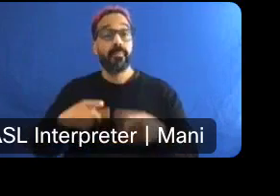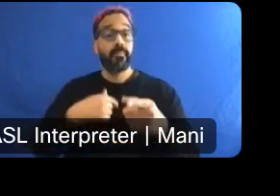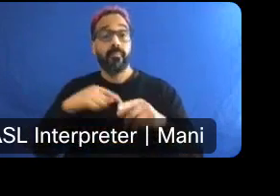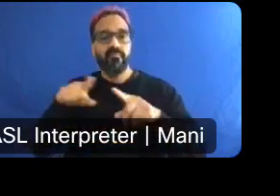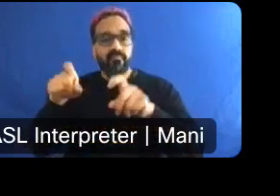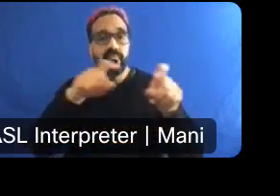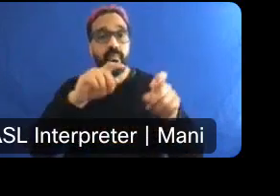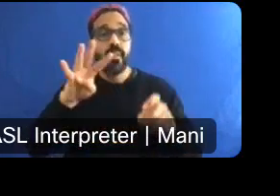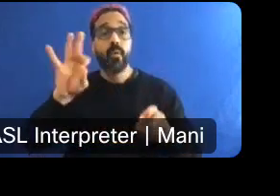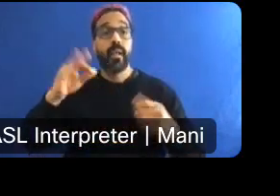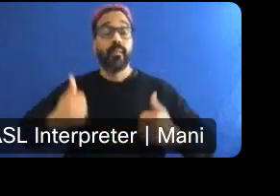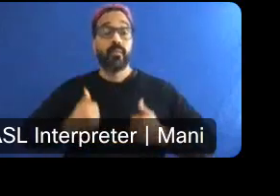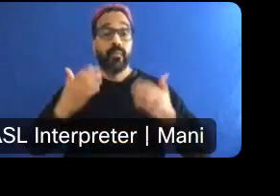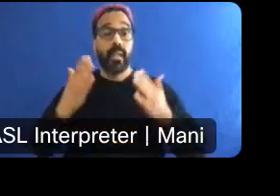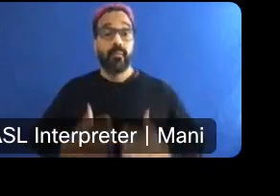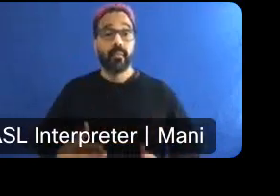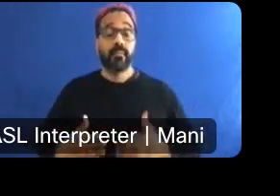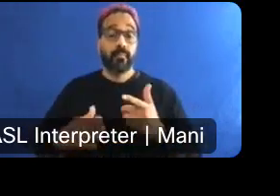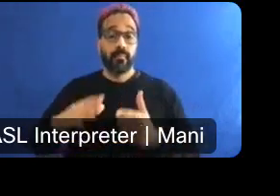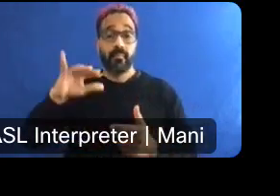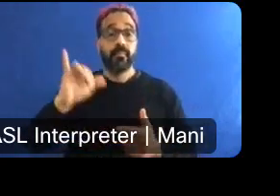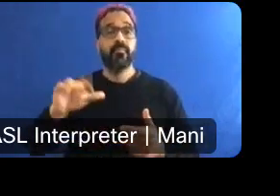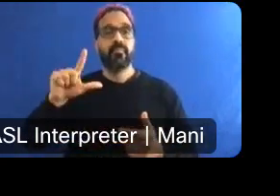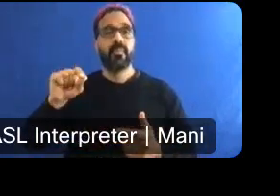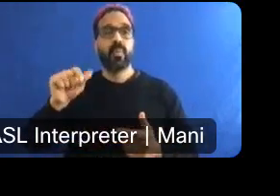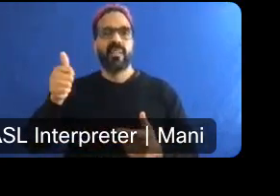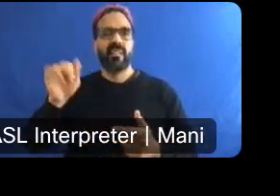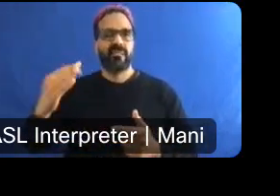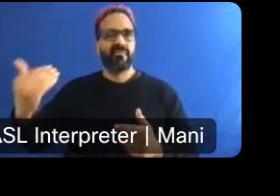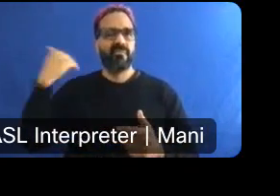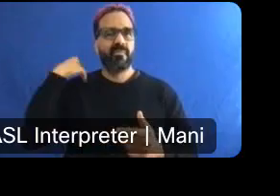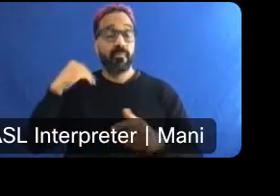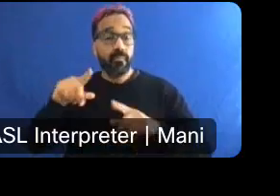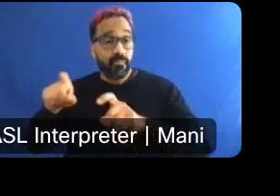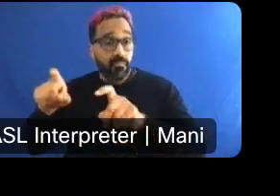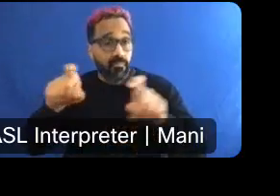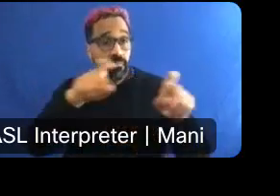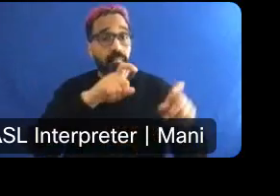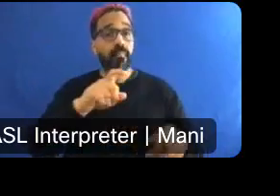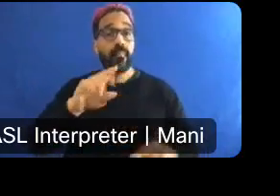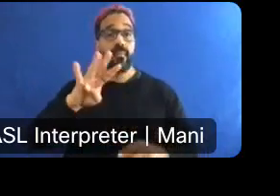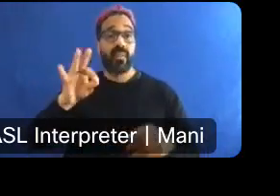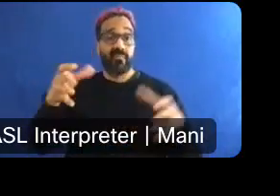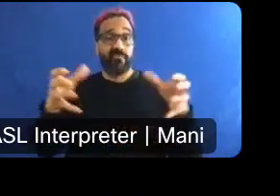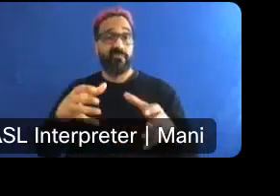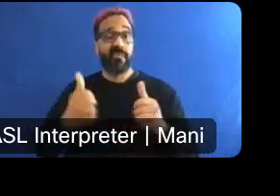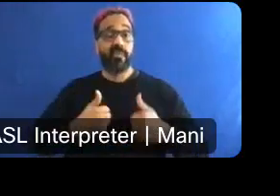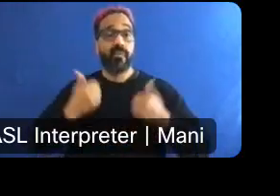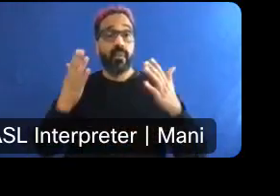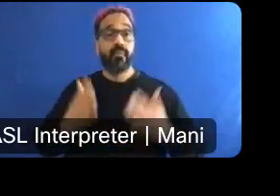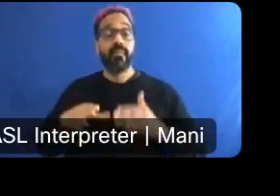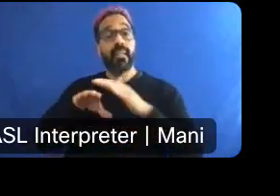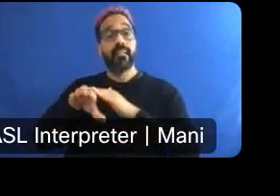done by Nemeth et al. 2019, it was a survey that was done with survivors accessing domestic